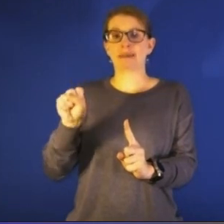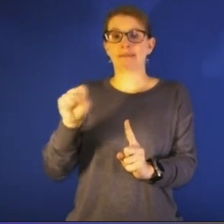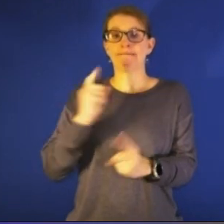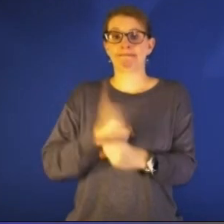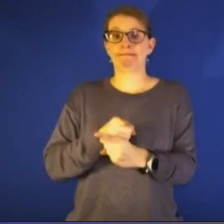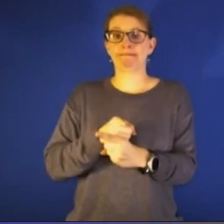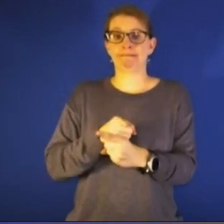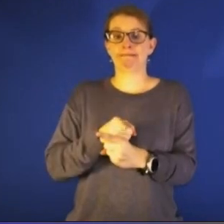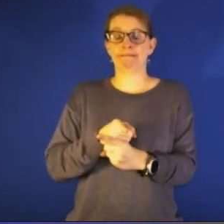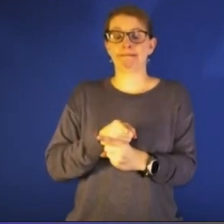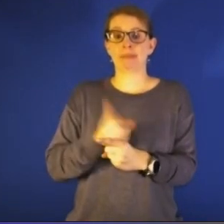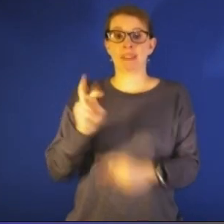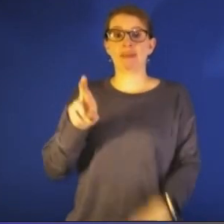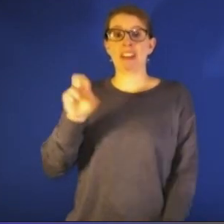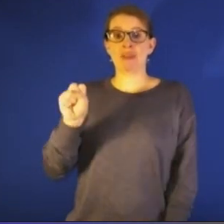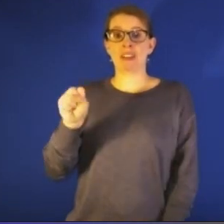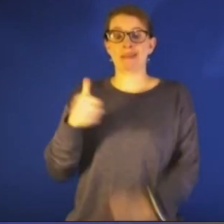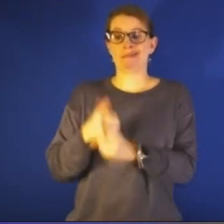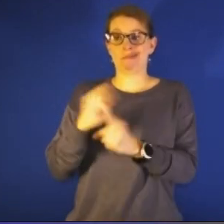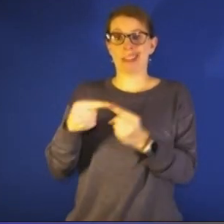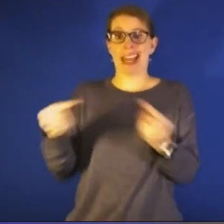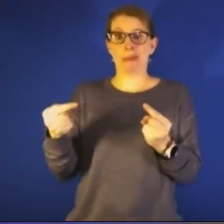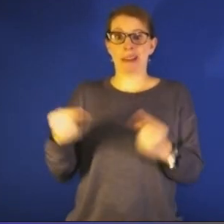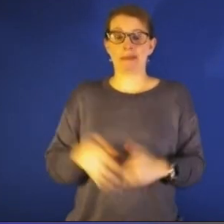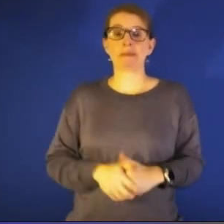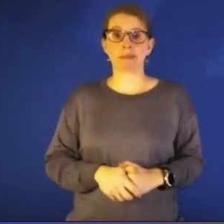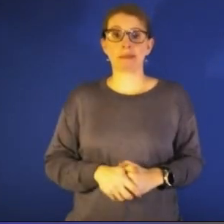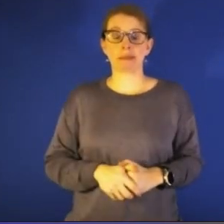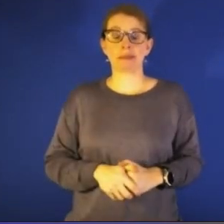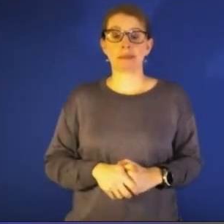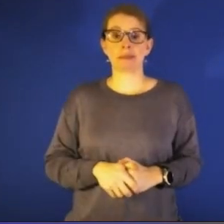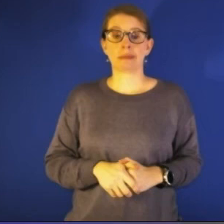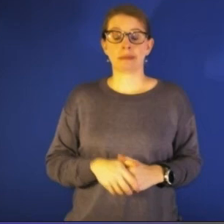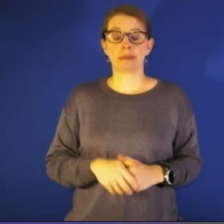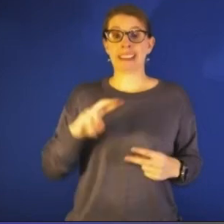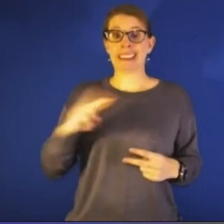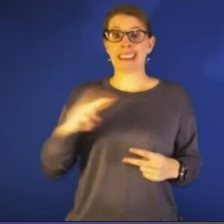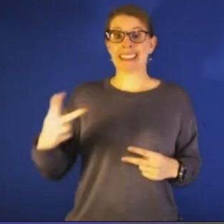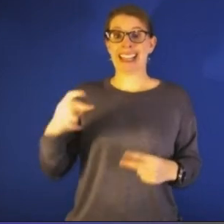Because the virus is the enemy. And the second enemy